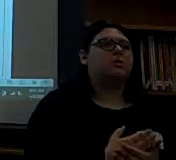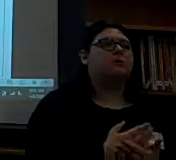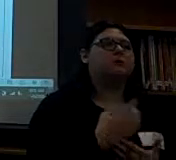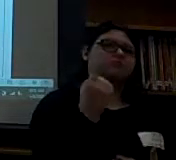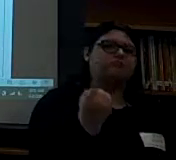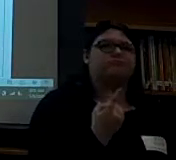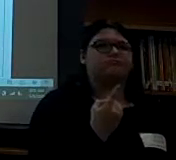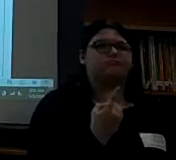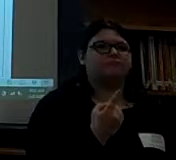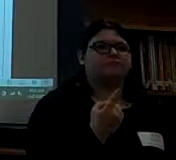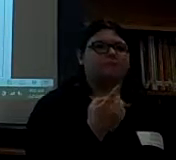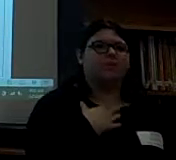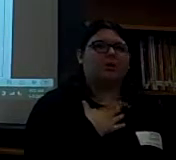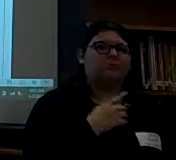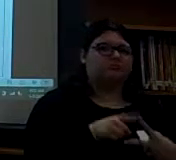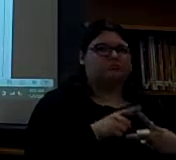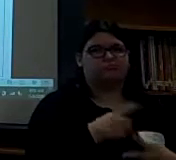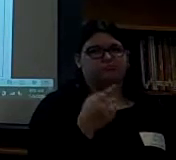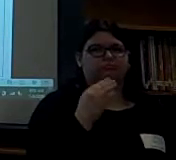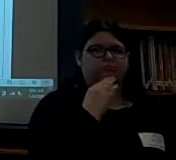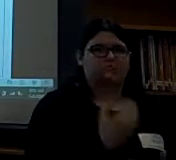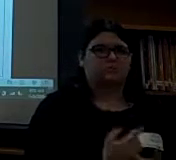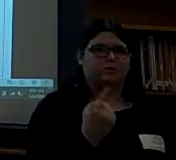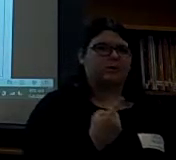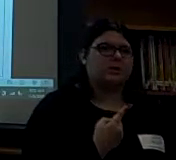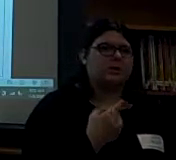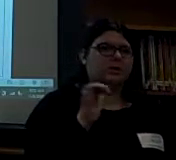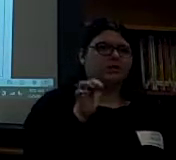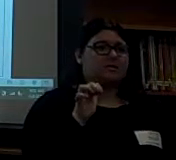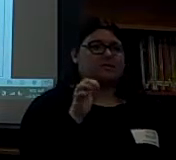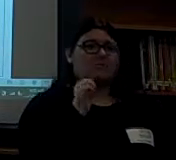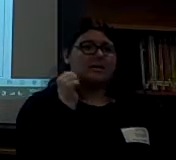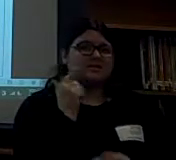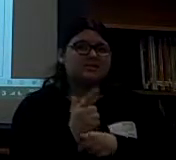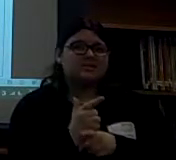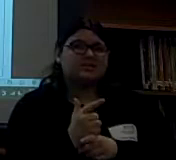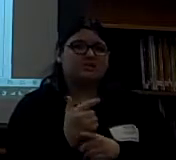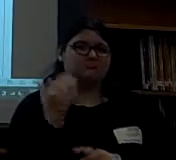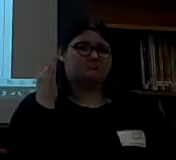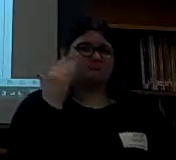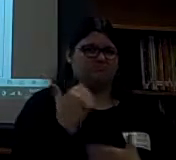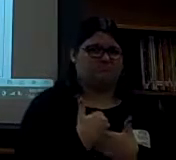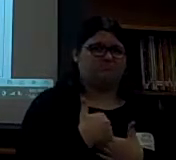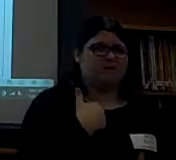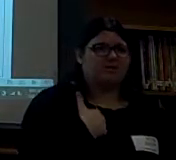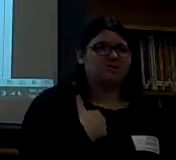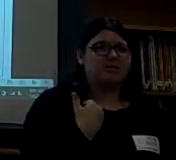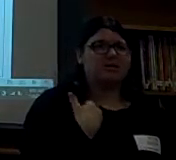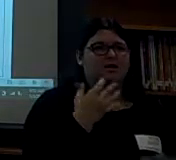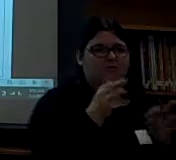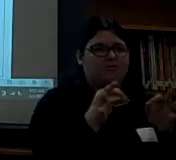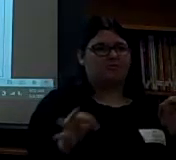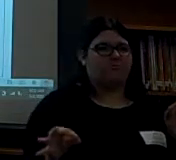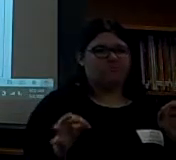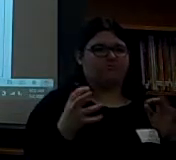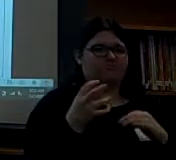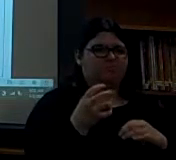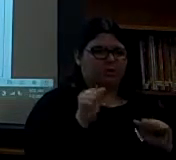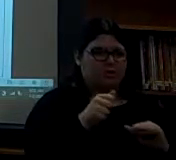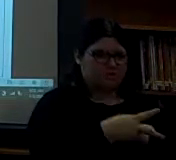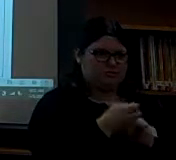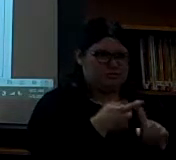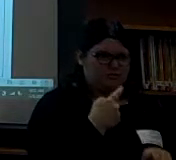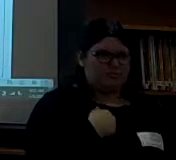Nicole, let's say Emily came up to me and she said, Nicole's bothering me. I have a phrase I use in my house, and you should absolutely steal this because it's awesome from a parent